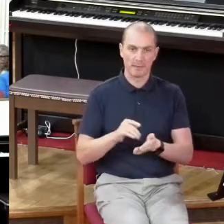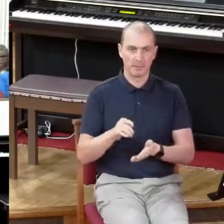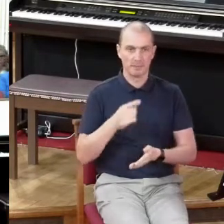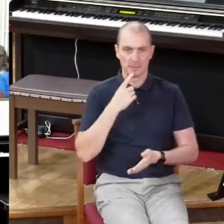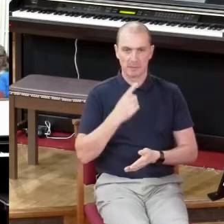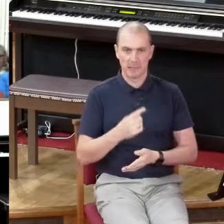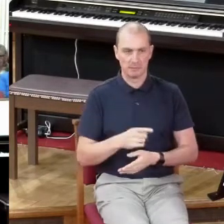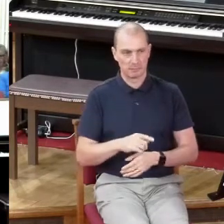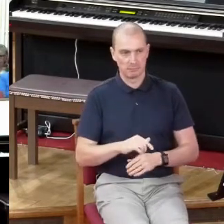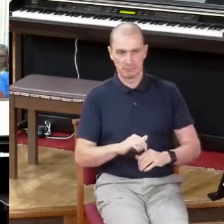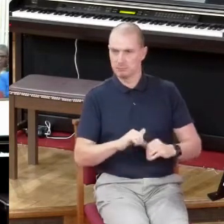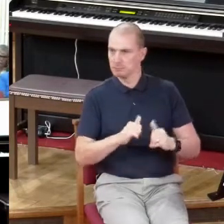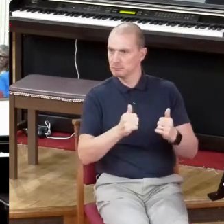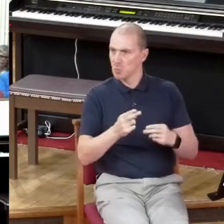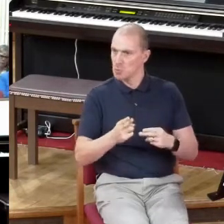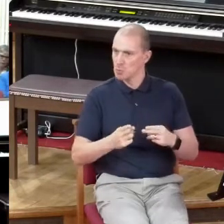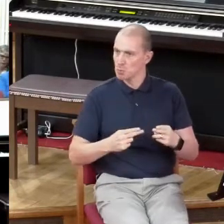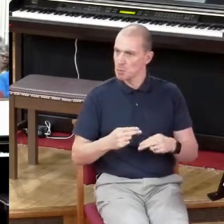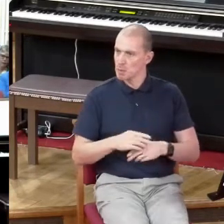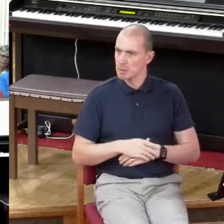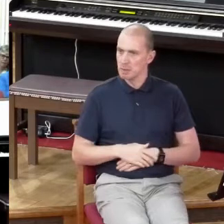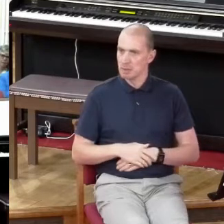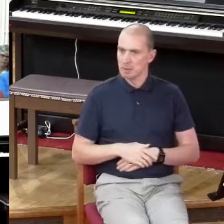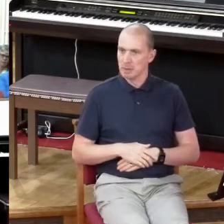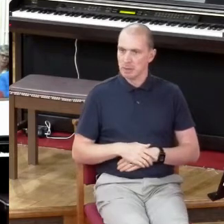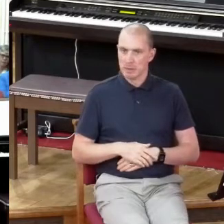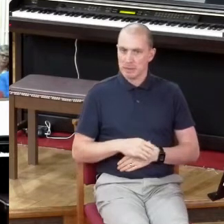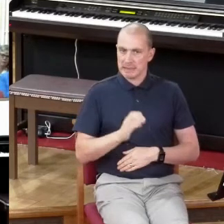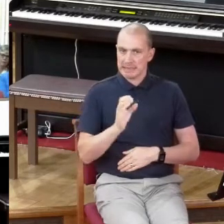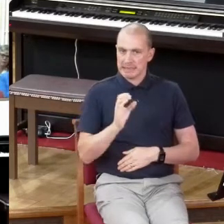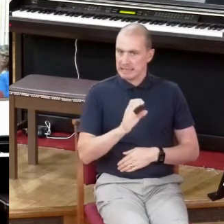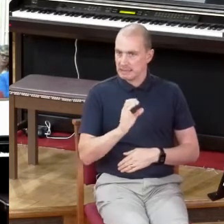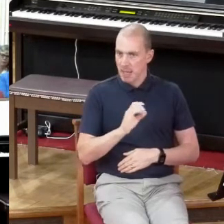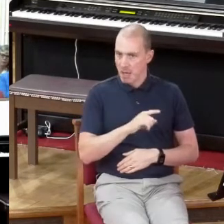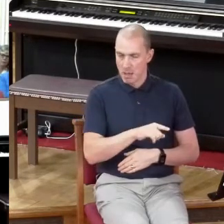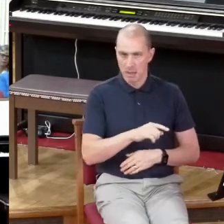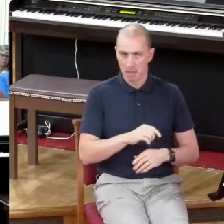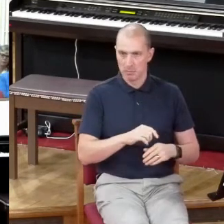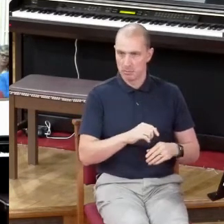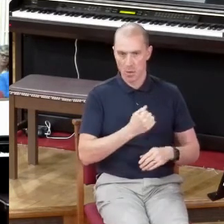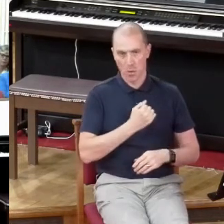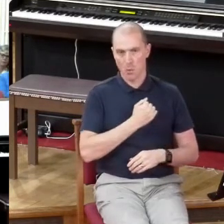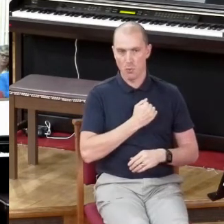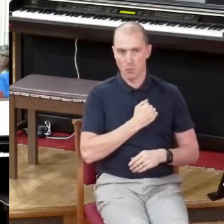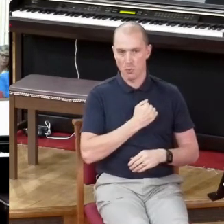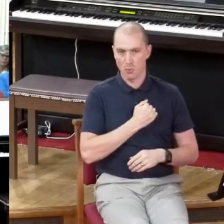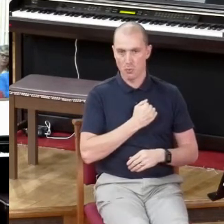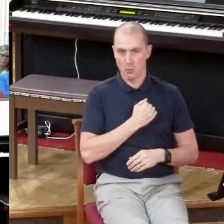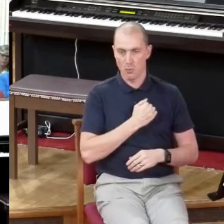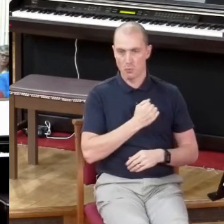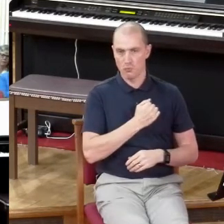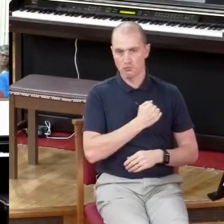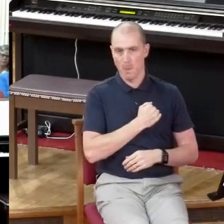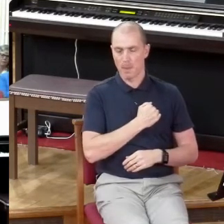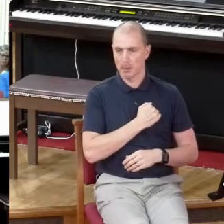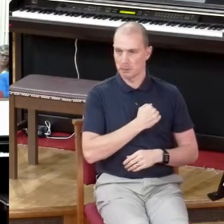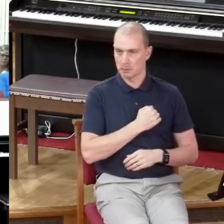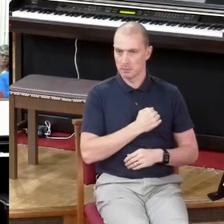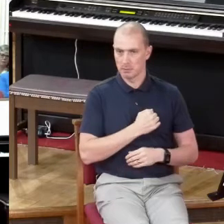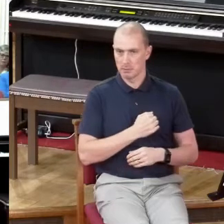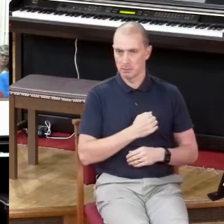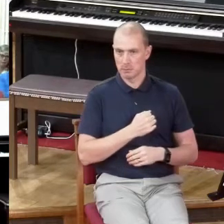There is a new king, and it's not Caesar who's the new king, it's not the Roman Empire. He says the new king is Jesus, and that